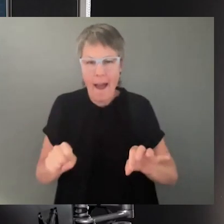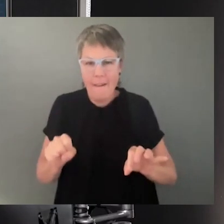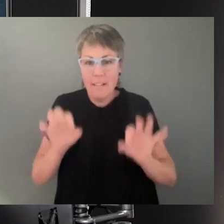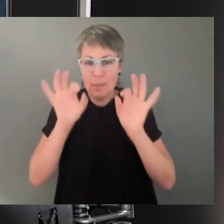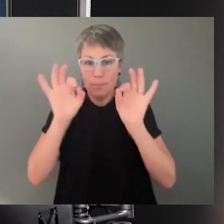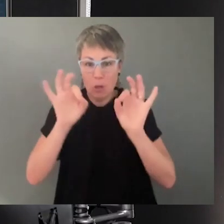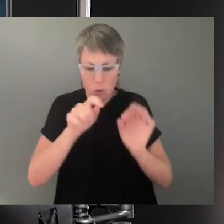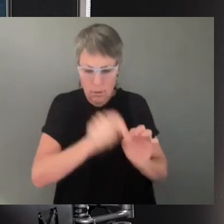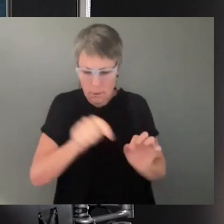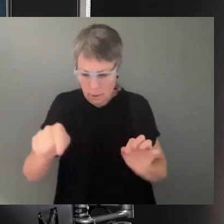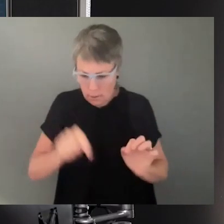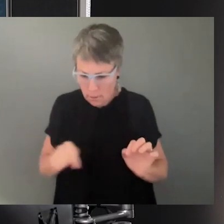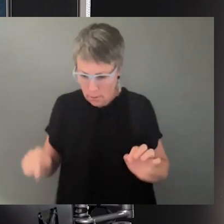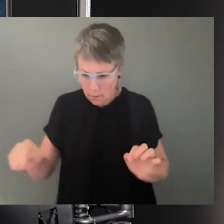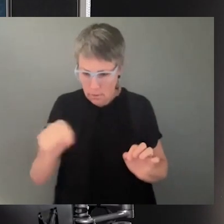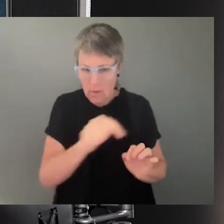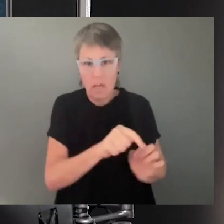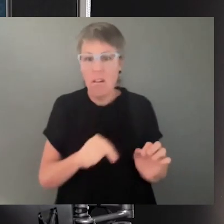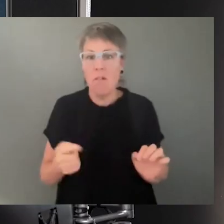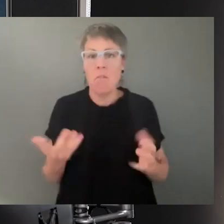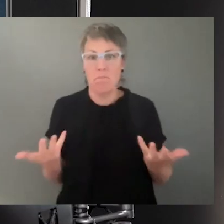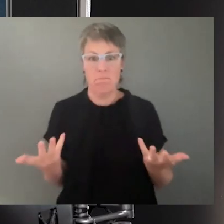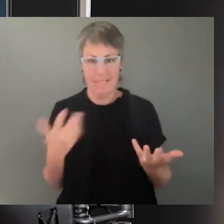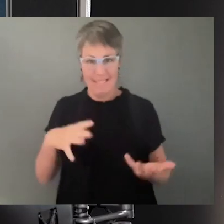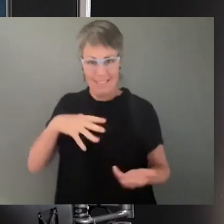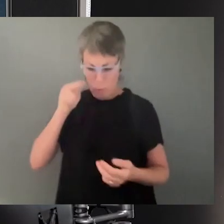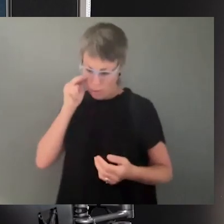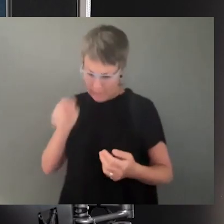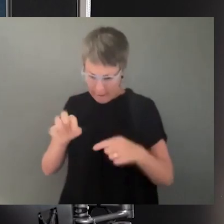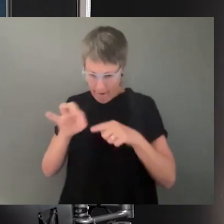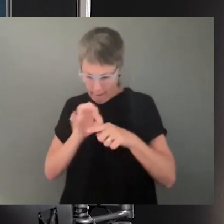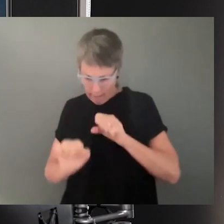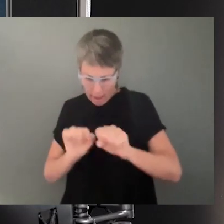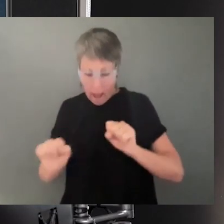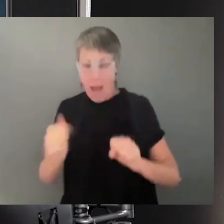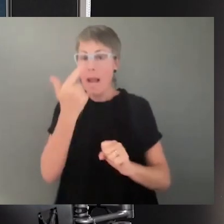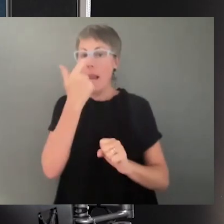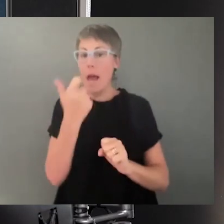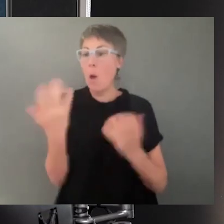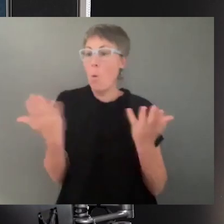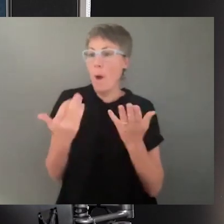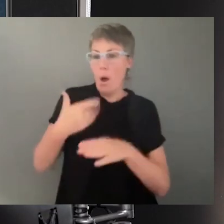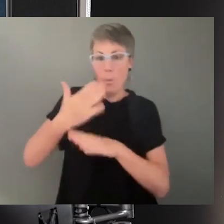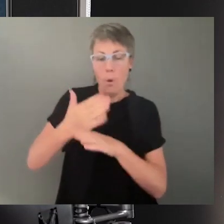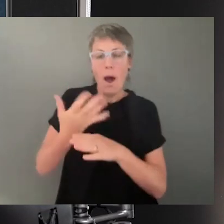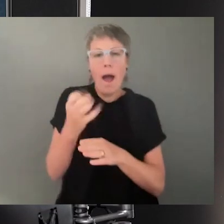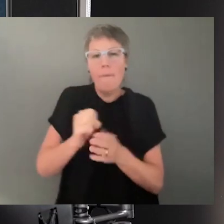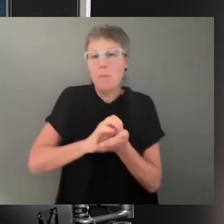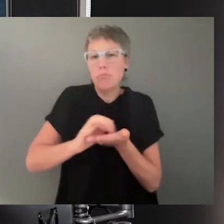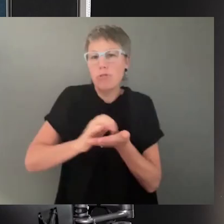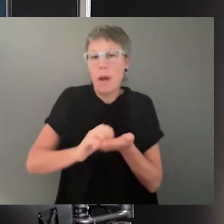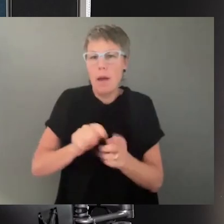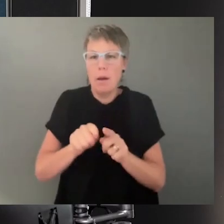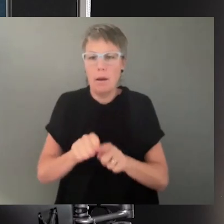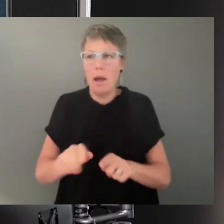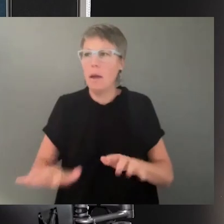I've had people who have labeled the desks for me so that they've got tactile buttons and fuzzy little dots and things that